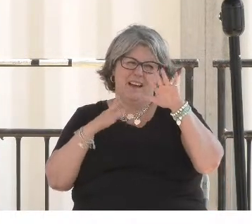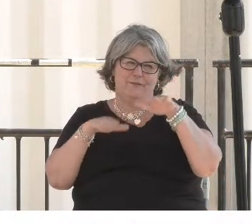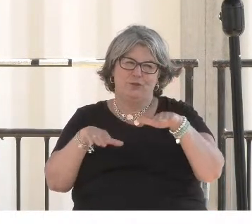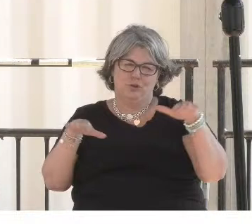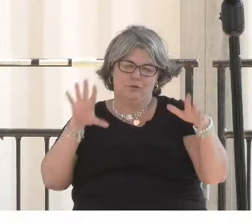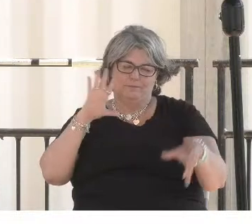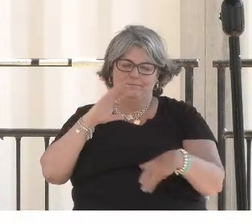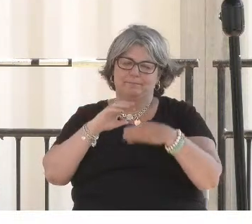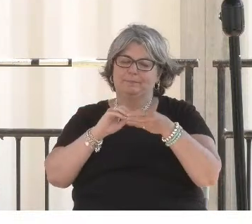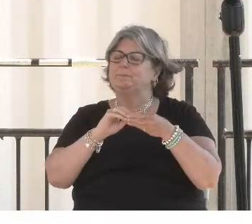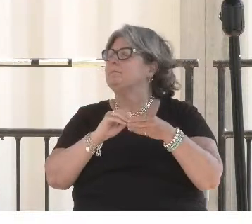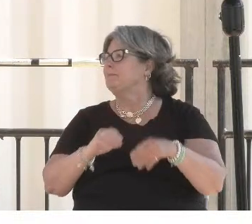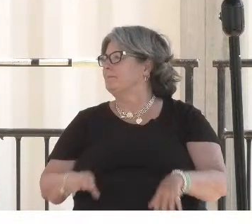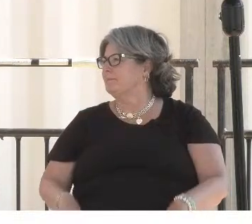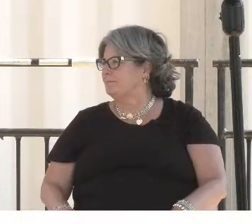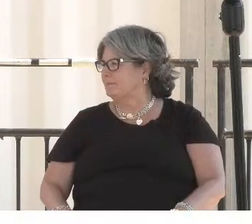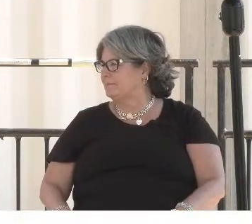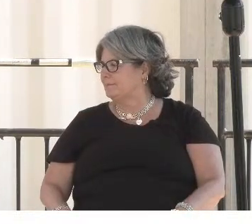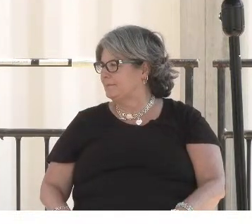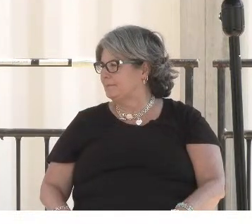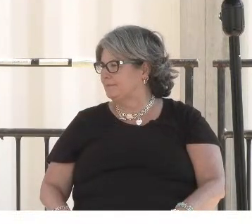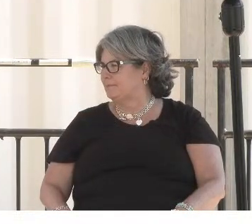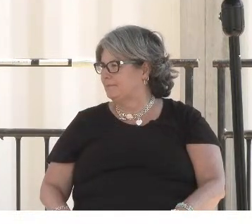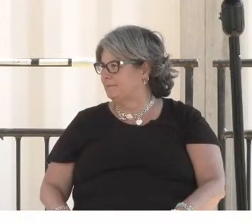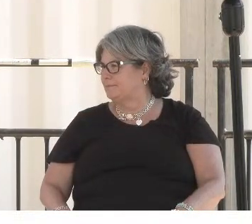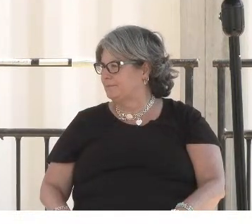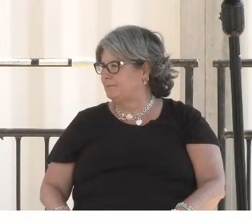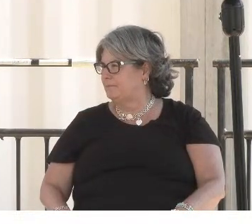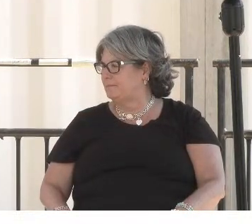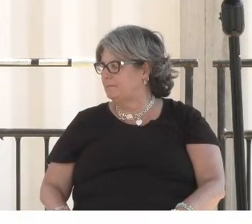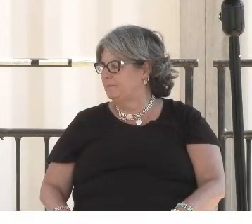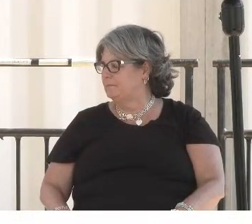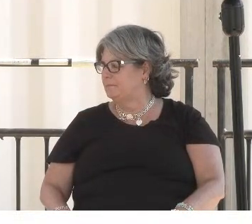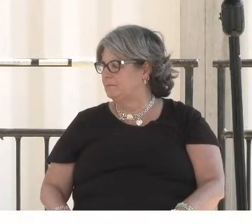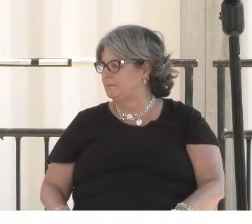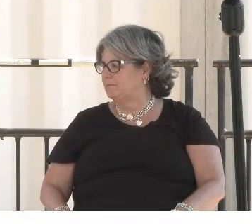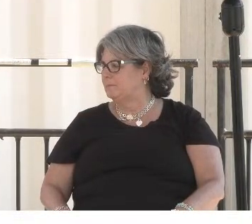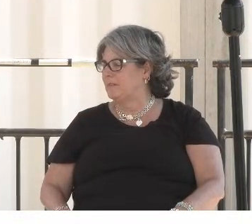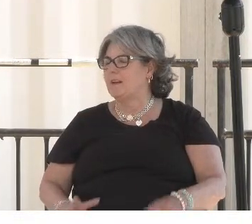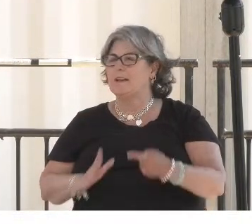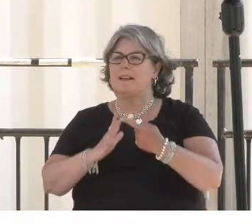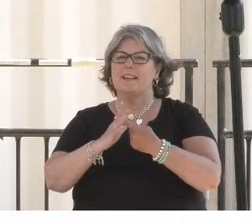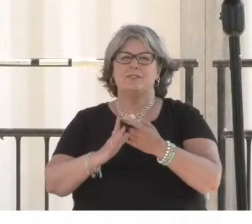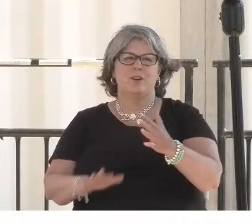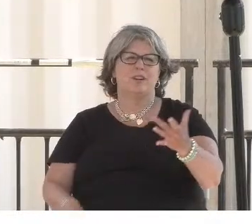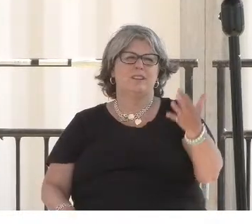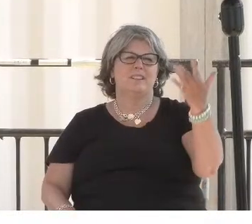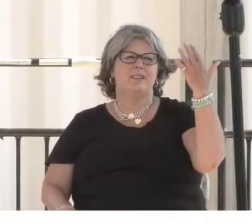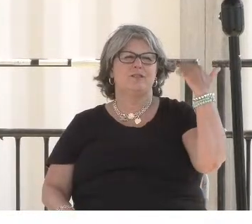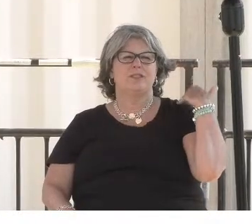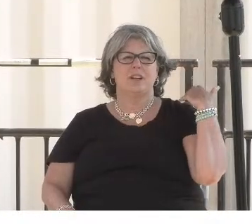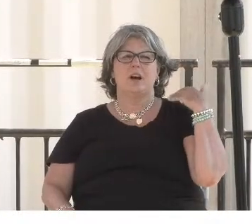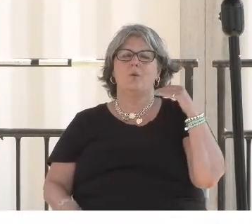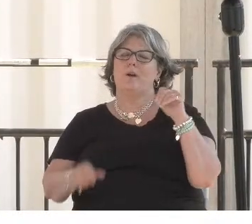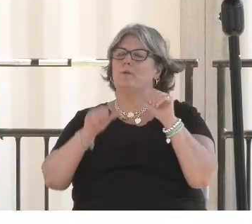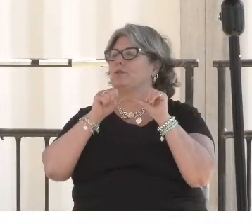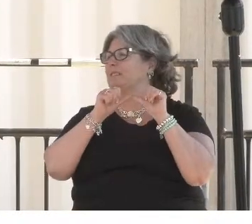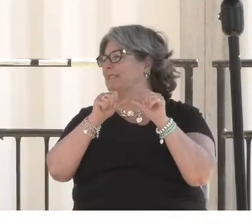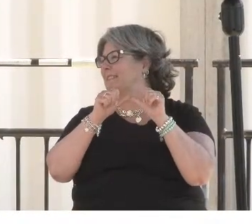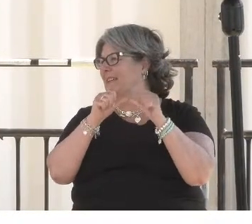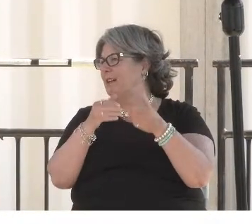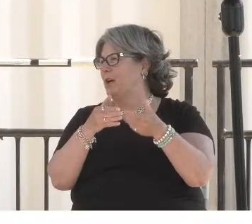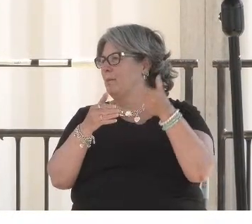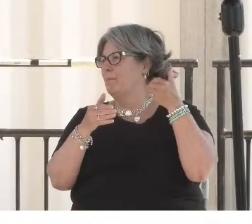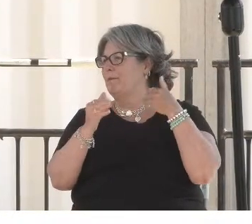kids. So we're all there on the ranch together. So really, this started years ago for us, and we were sustainable before